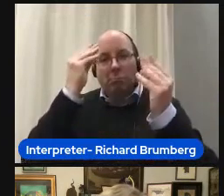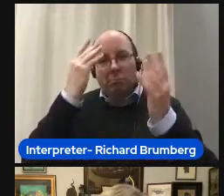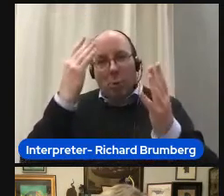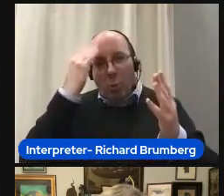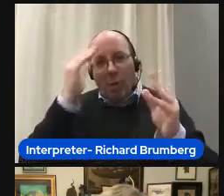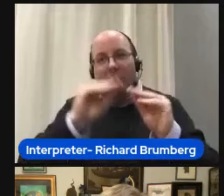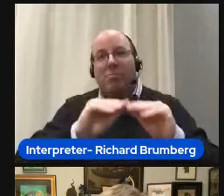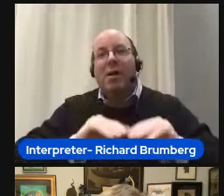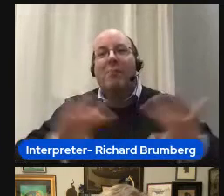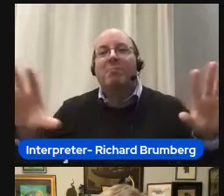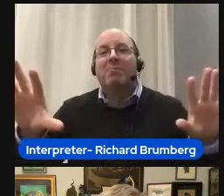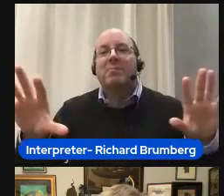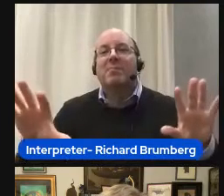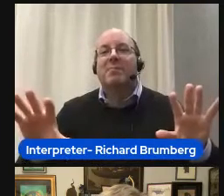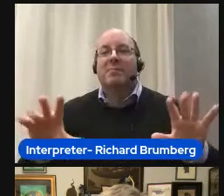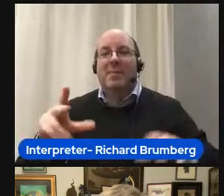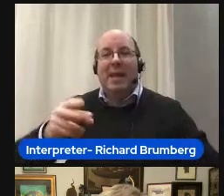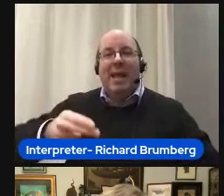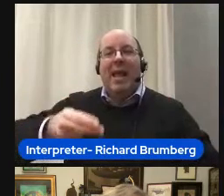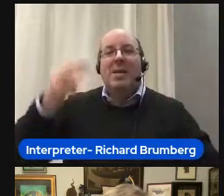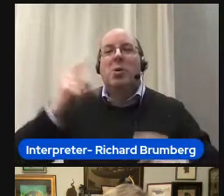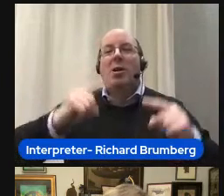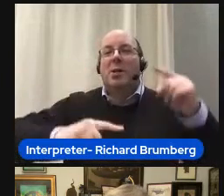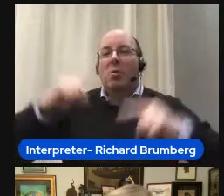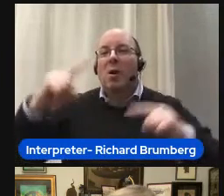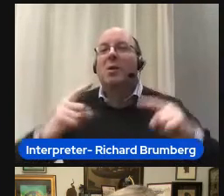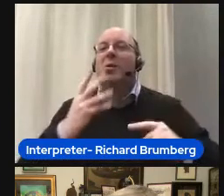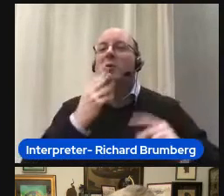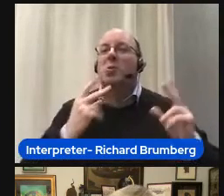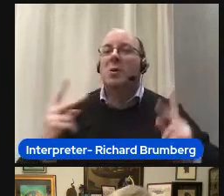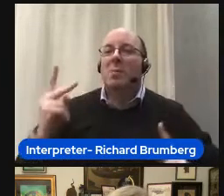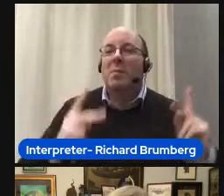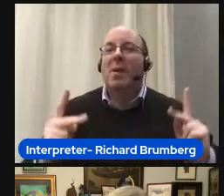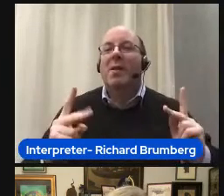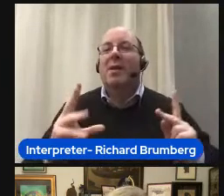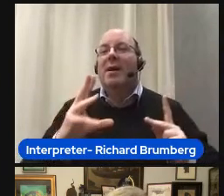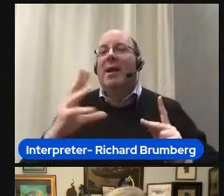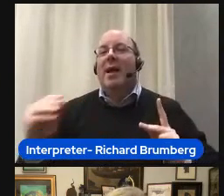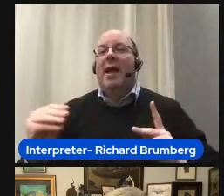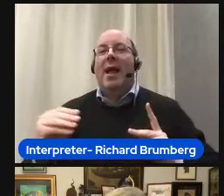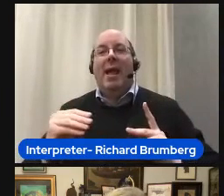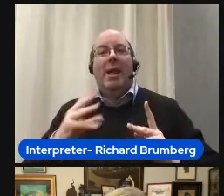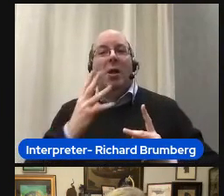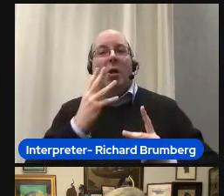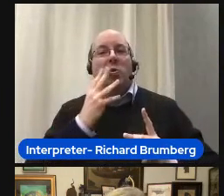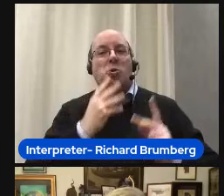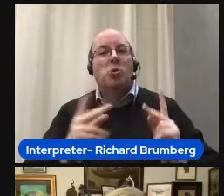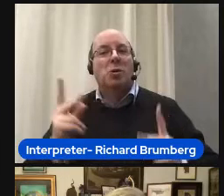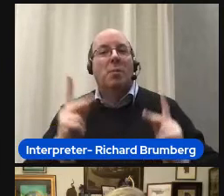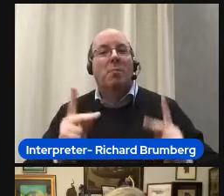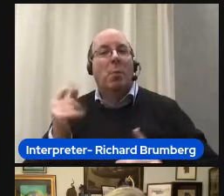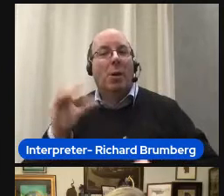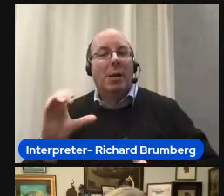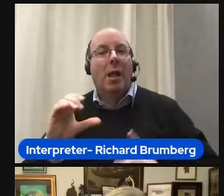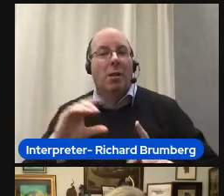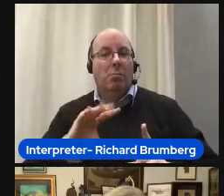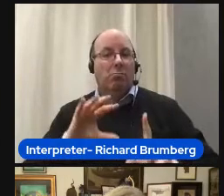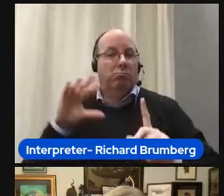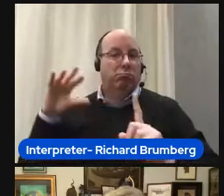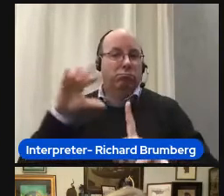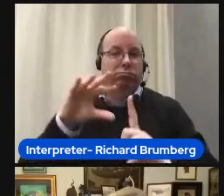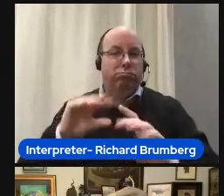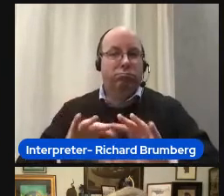of and celebrate the historical diversity of Jews and to amplify the voices of Jews of color.